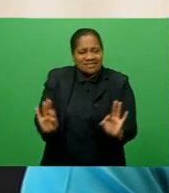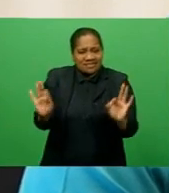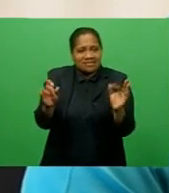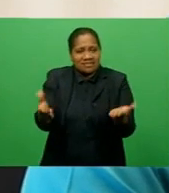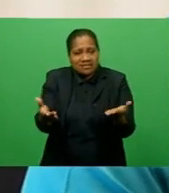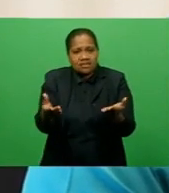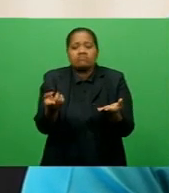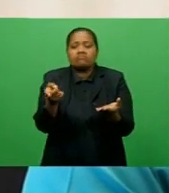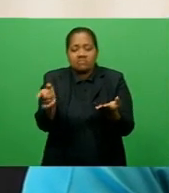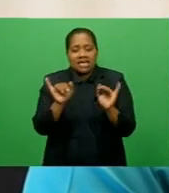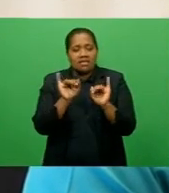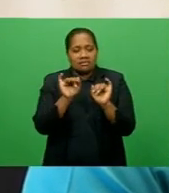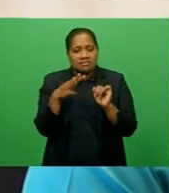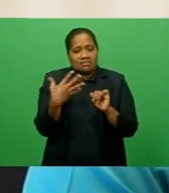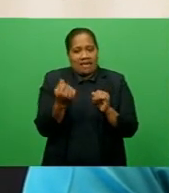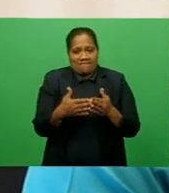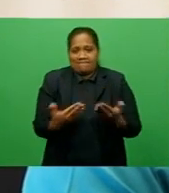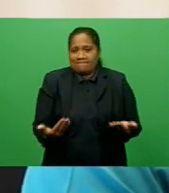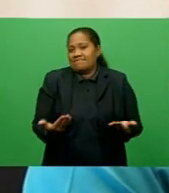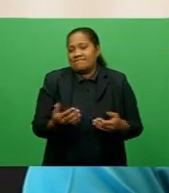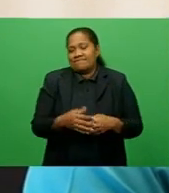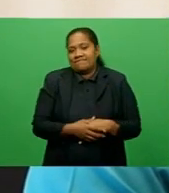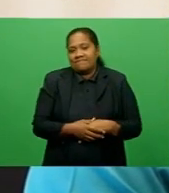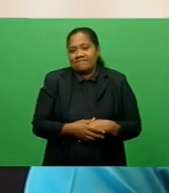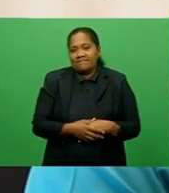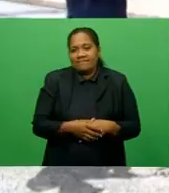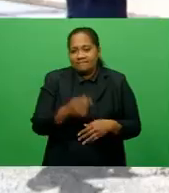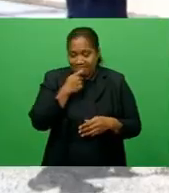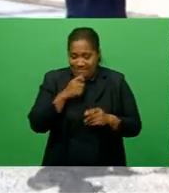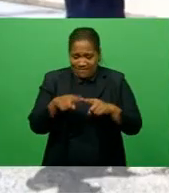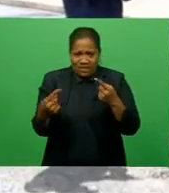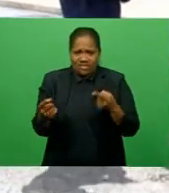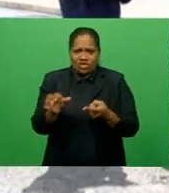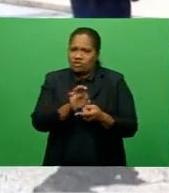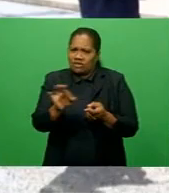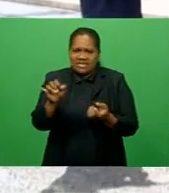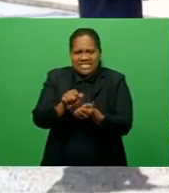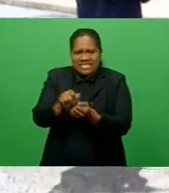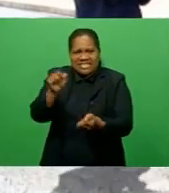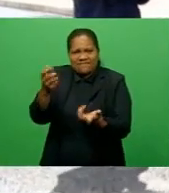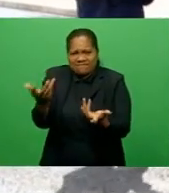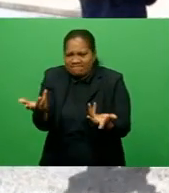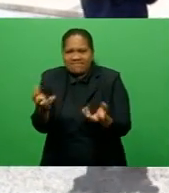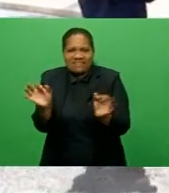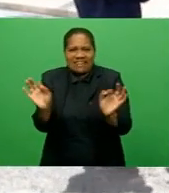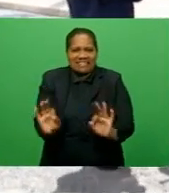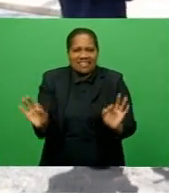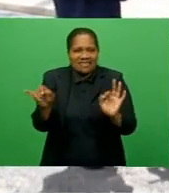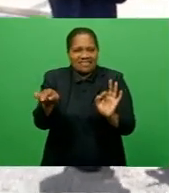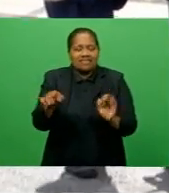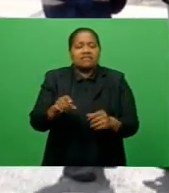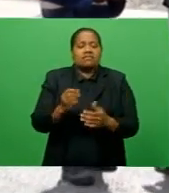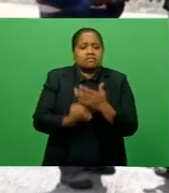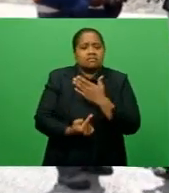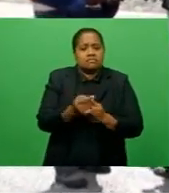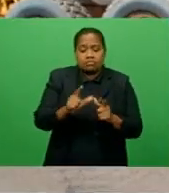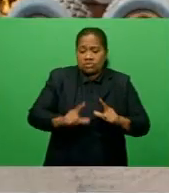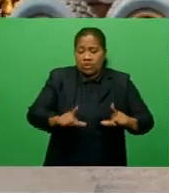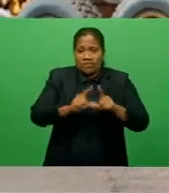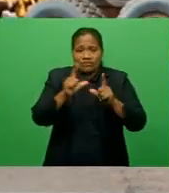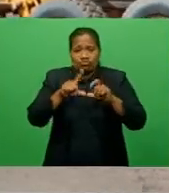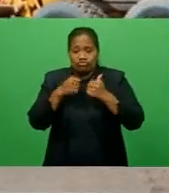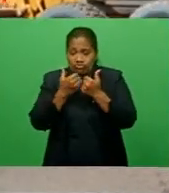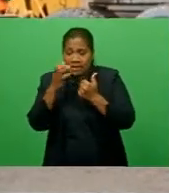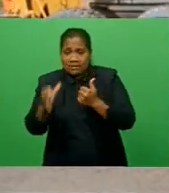and that's the issue we're having at the moment, that a few things are not certified. More opportunities will be created if local contractors have their